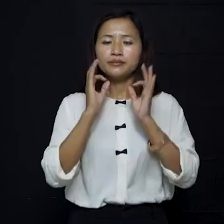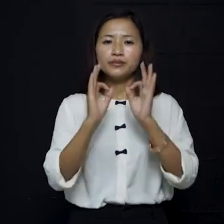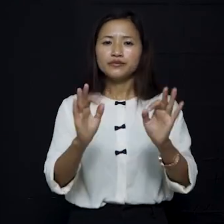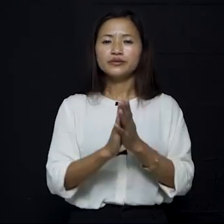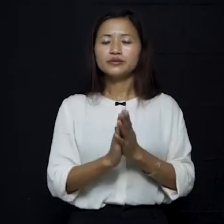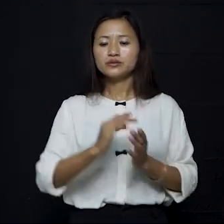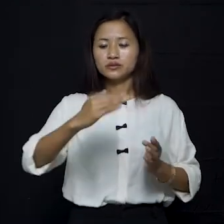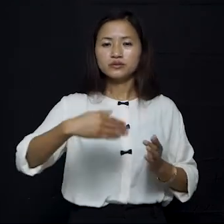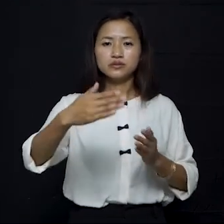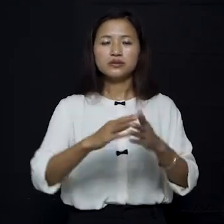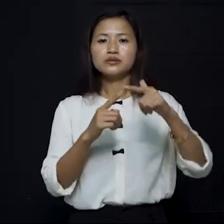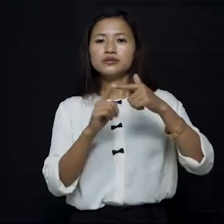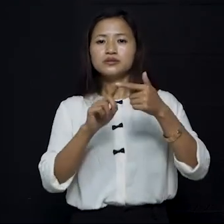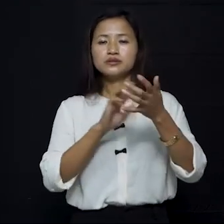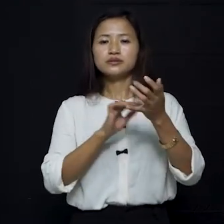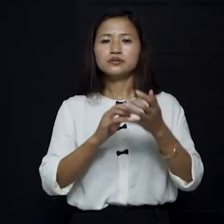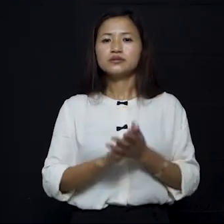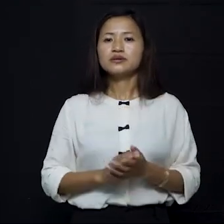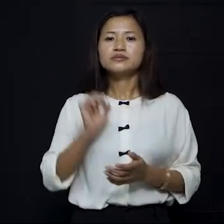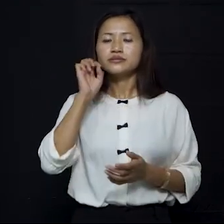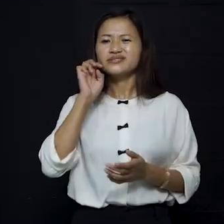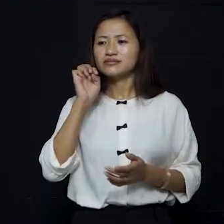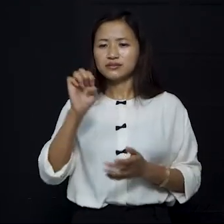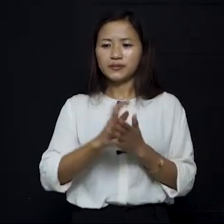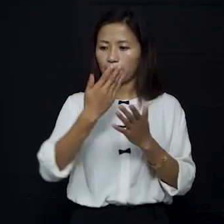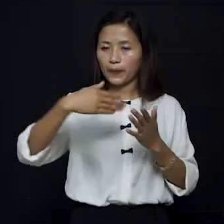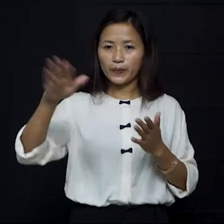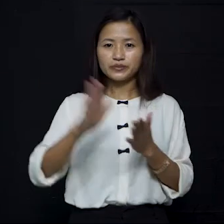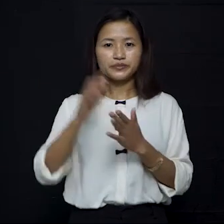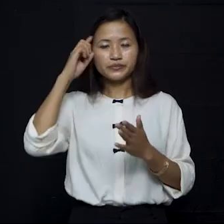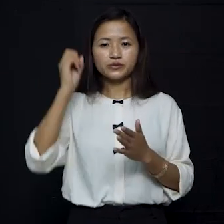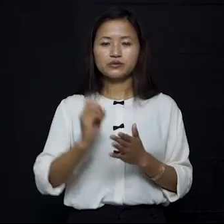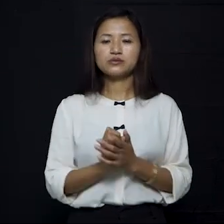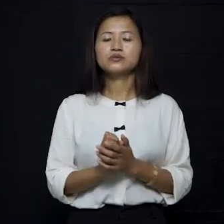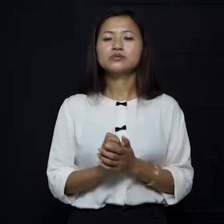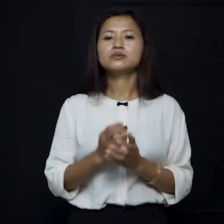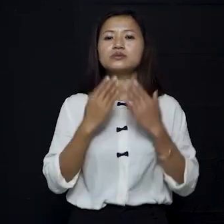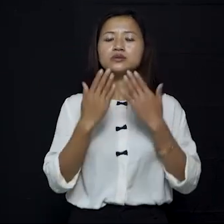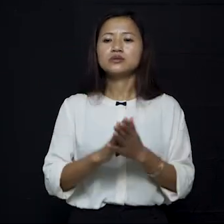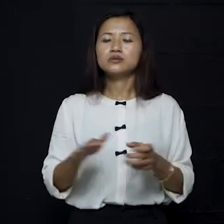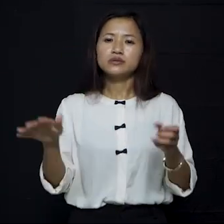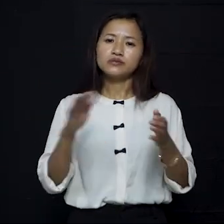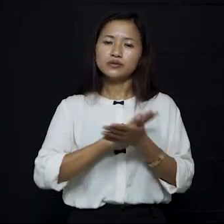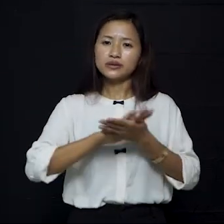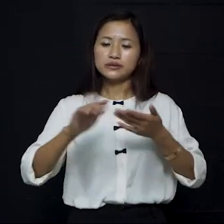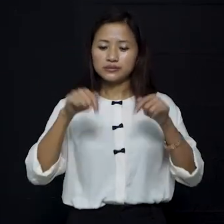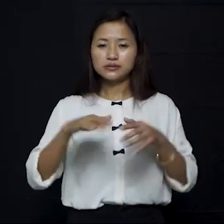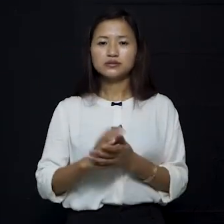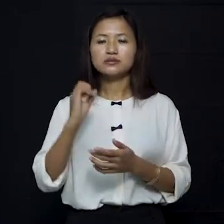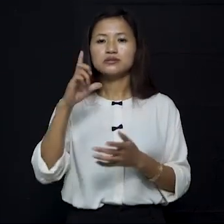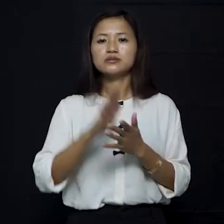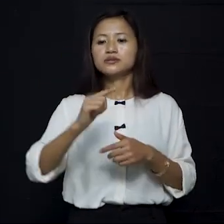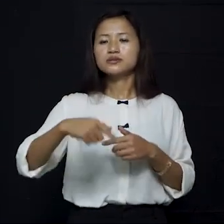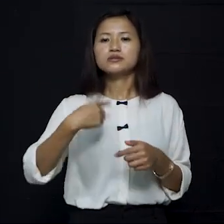of the sentence, he went to school. Okay, so with this we are going to conclude the past tense for today, and in